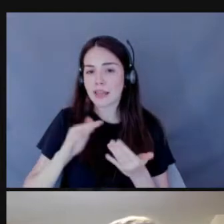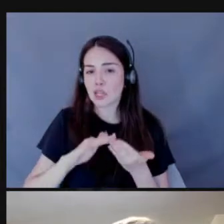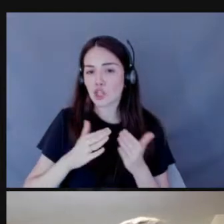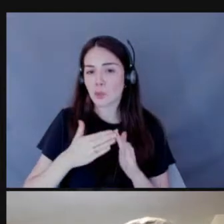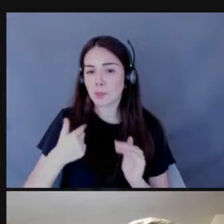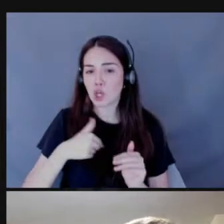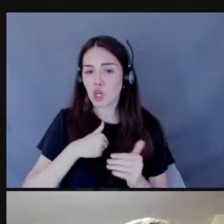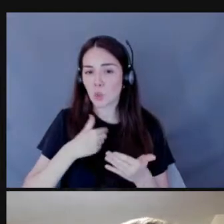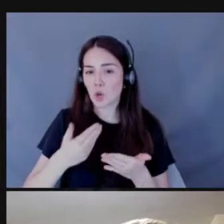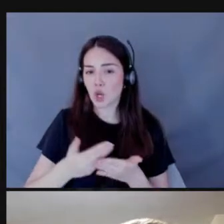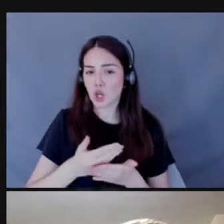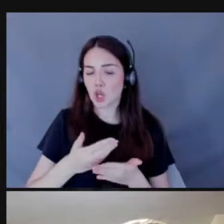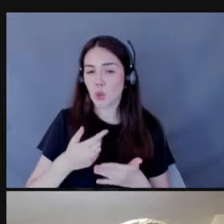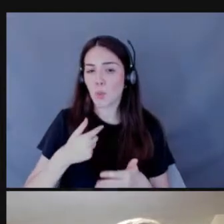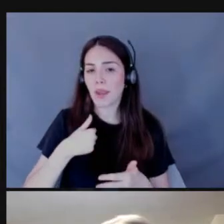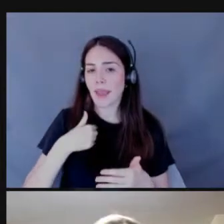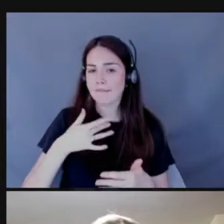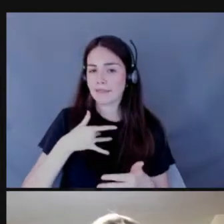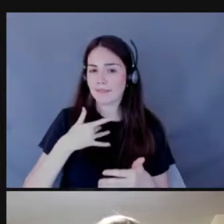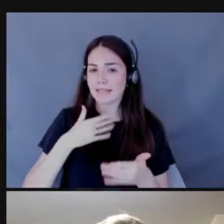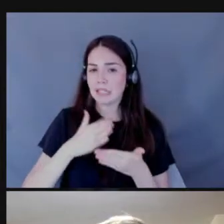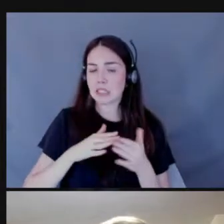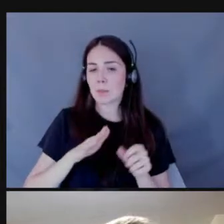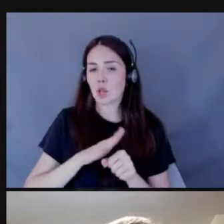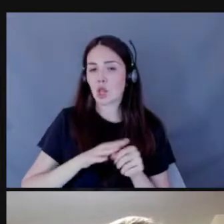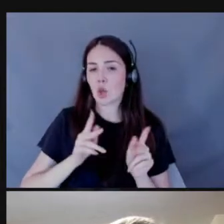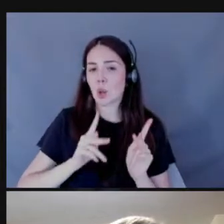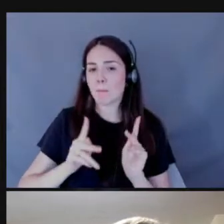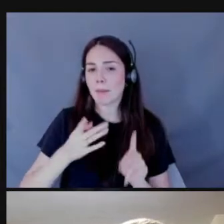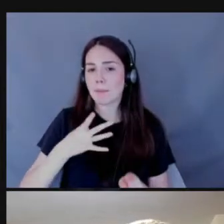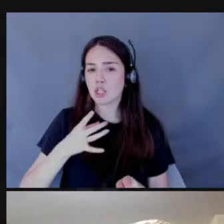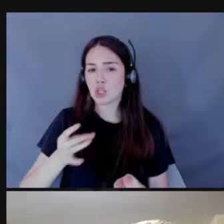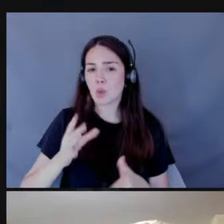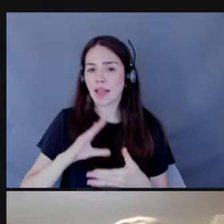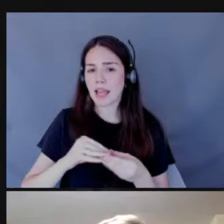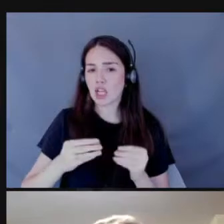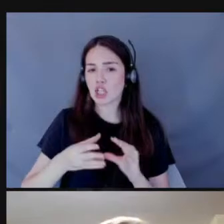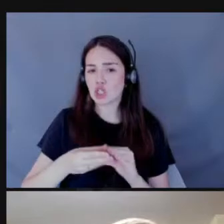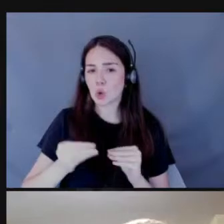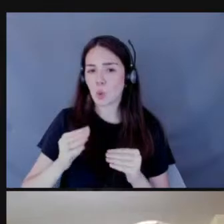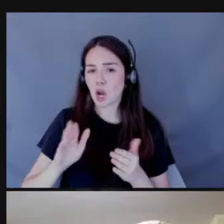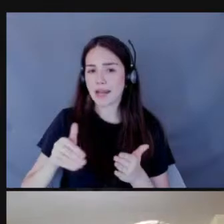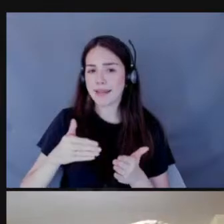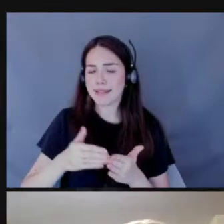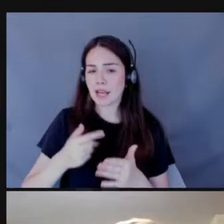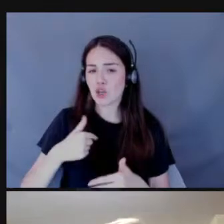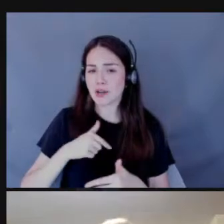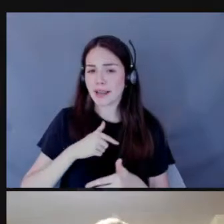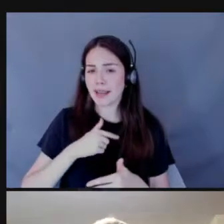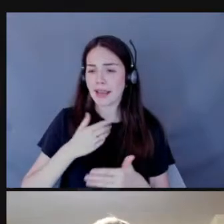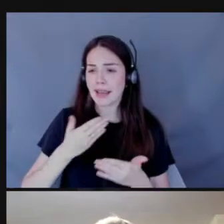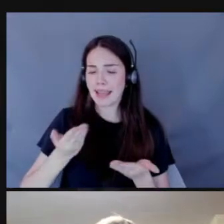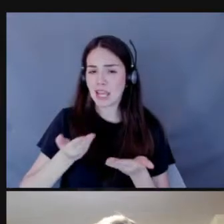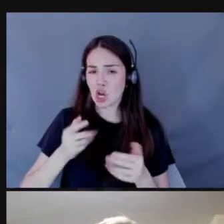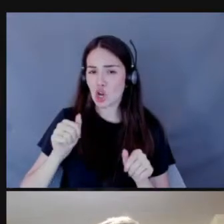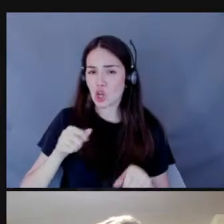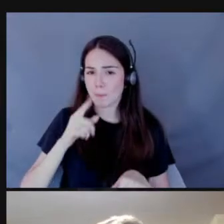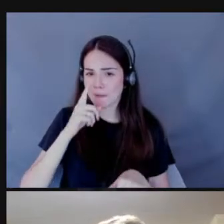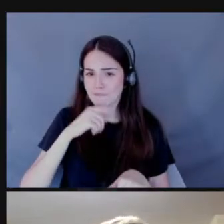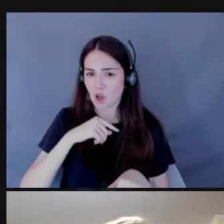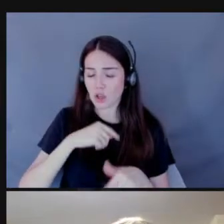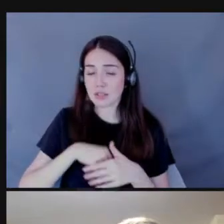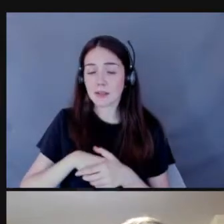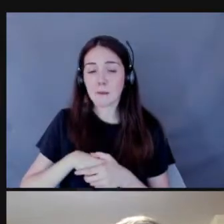here. We have the feeling that some of the local people don't like a story centered here that could be false." And if you look at